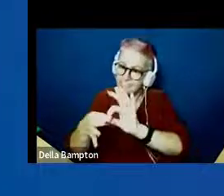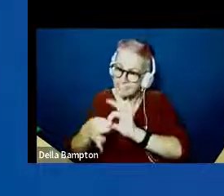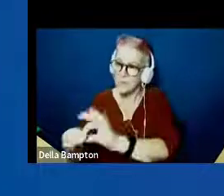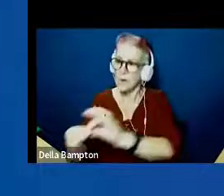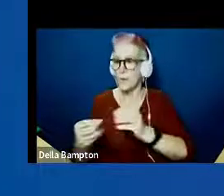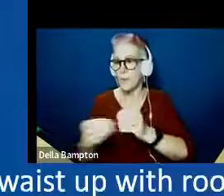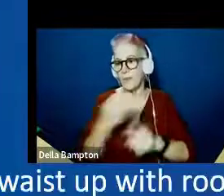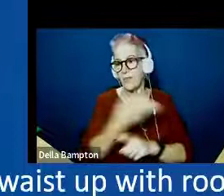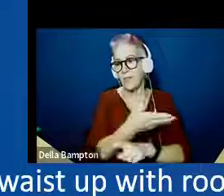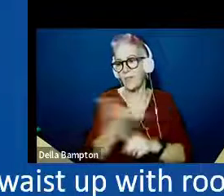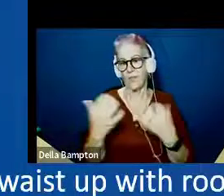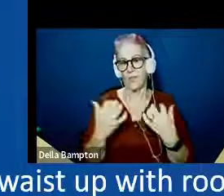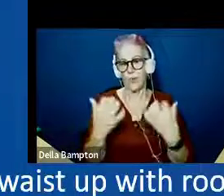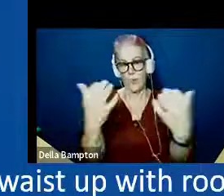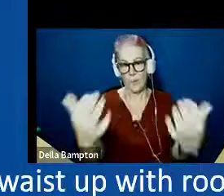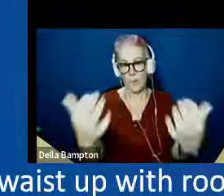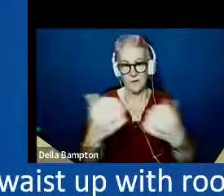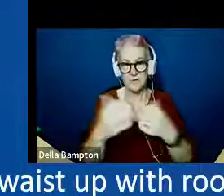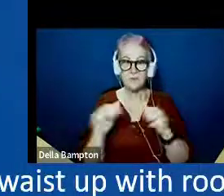fantastic.